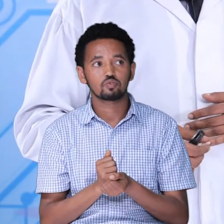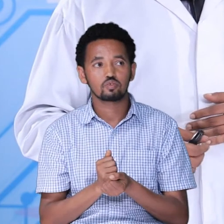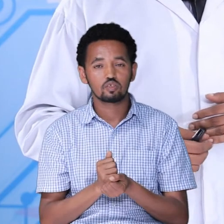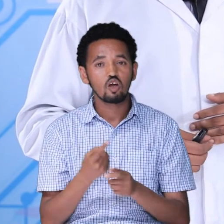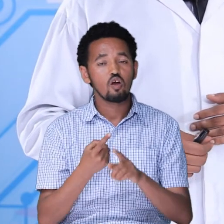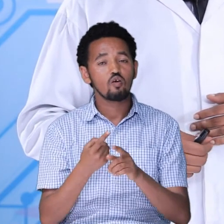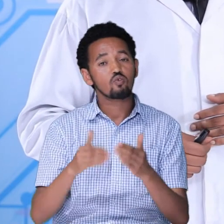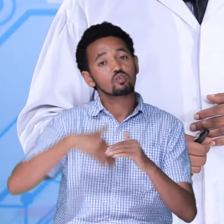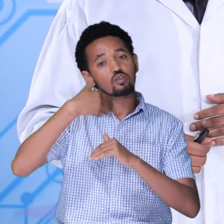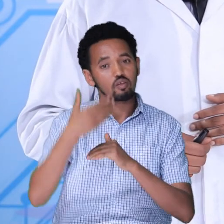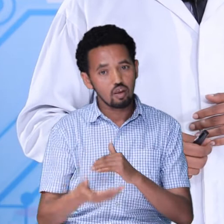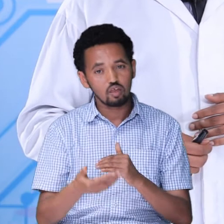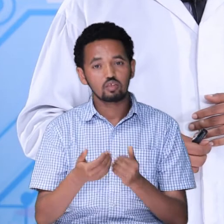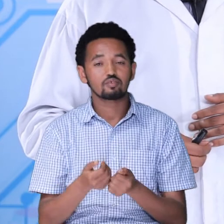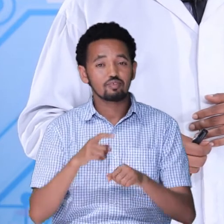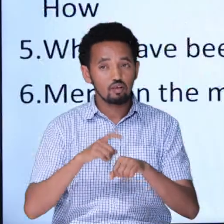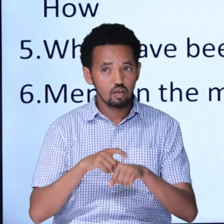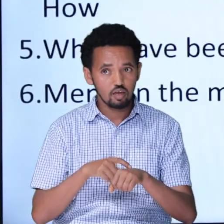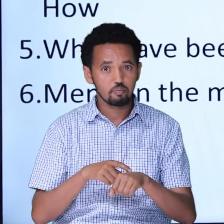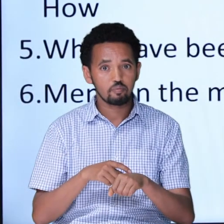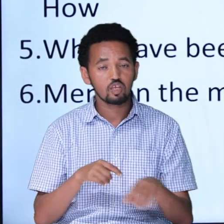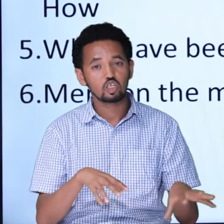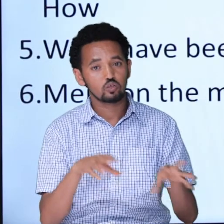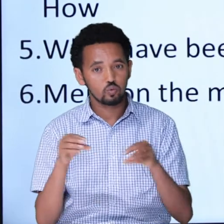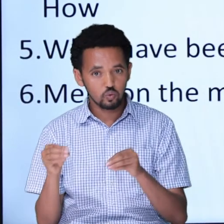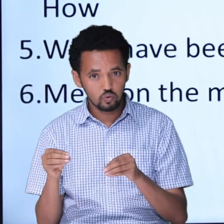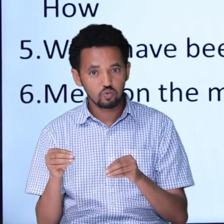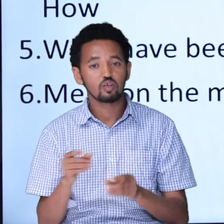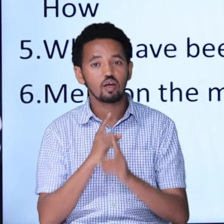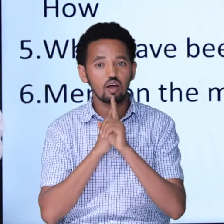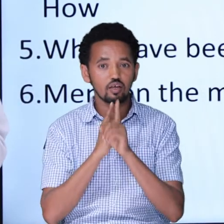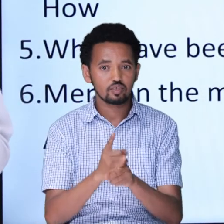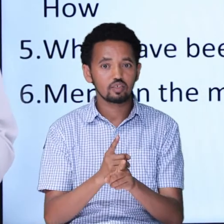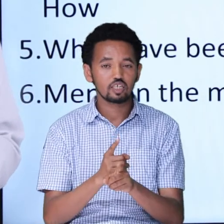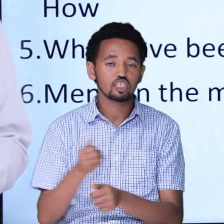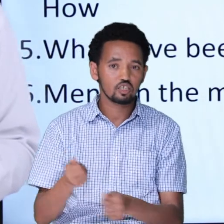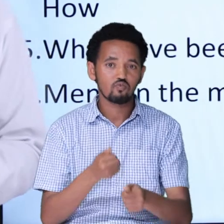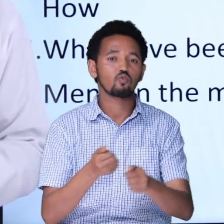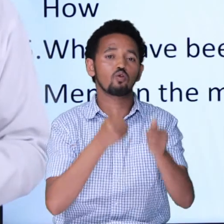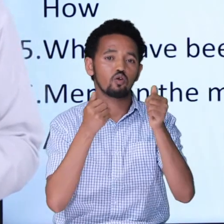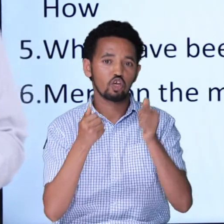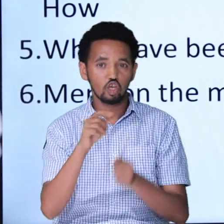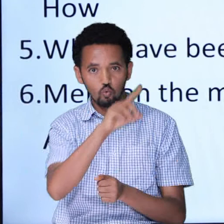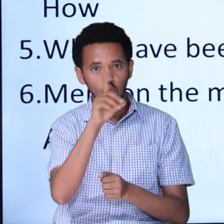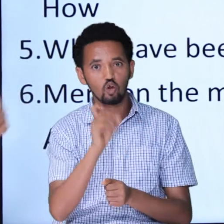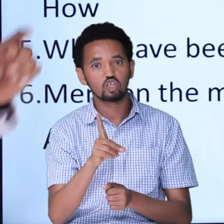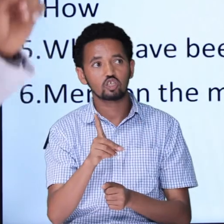For the next time, students answer the following